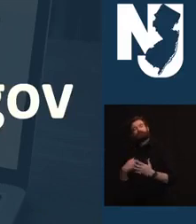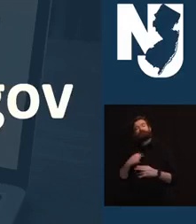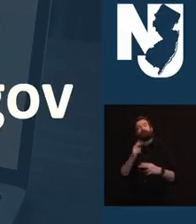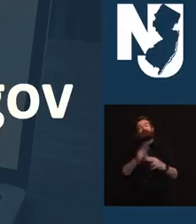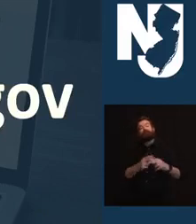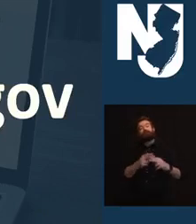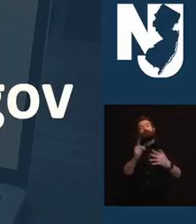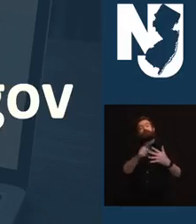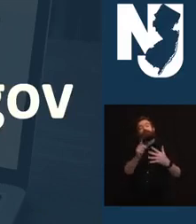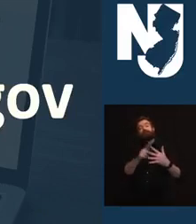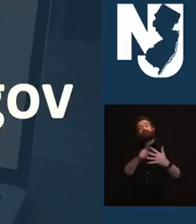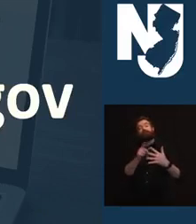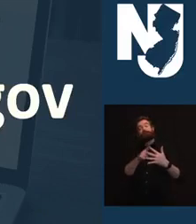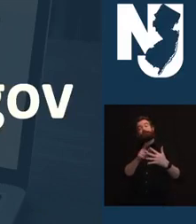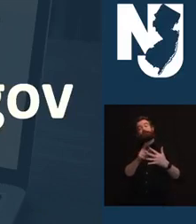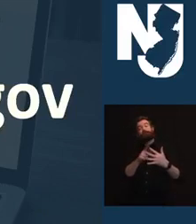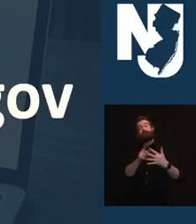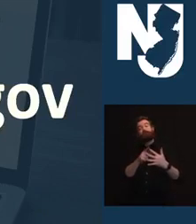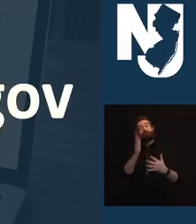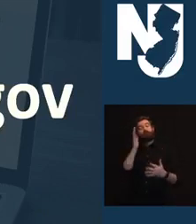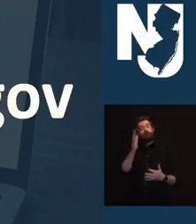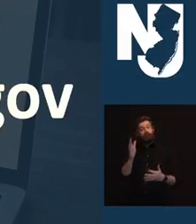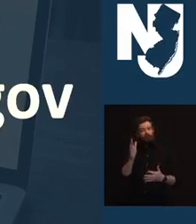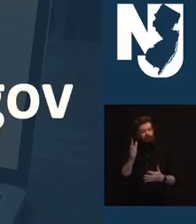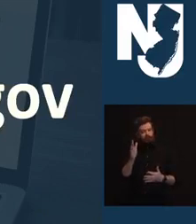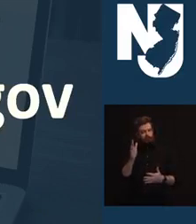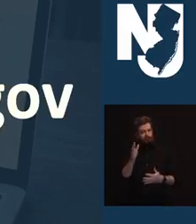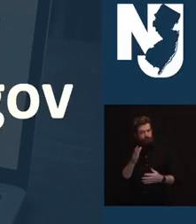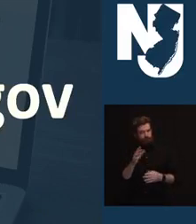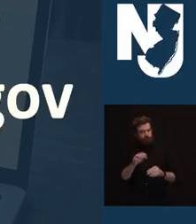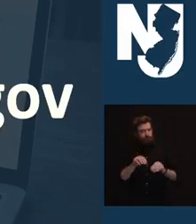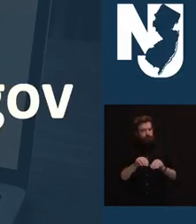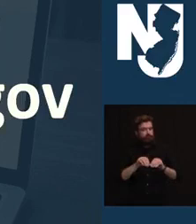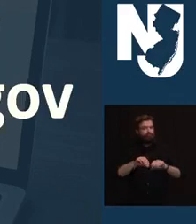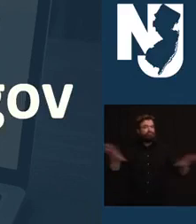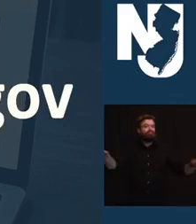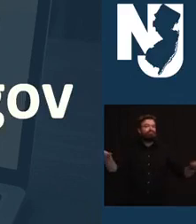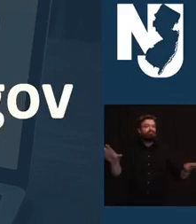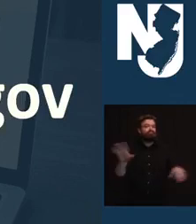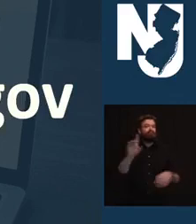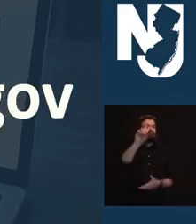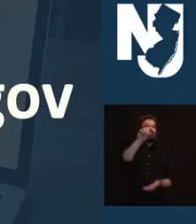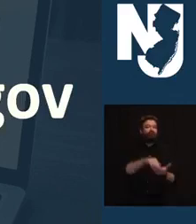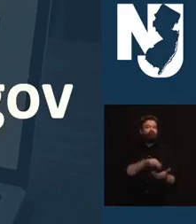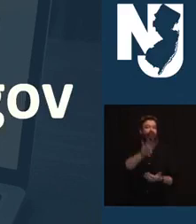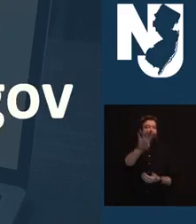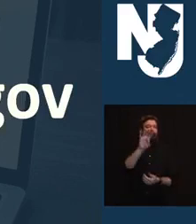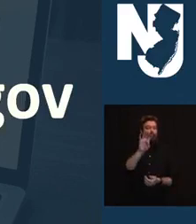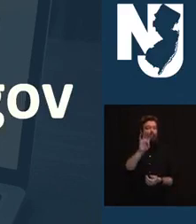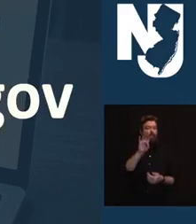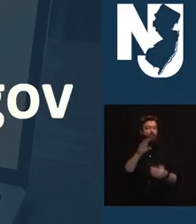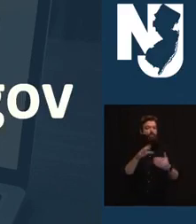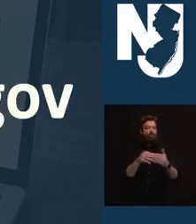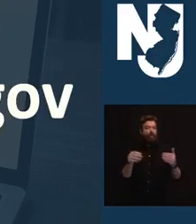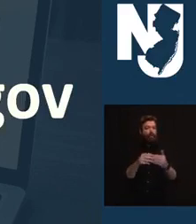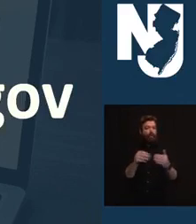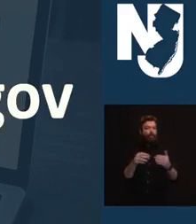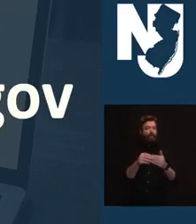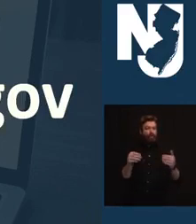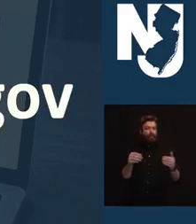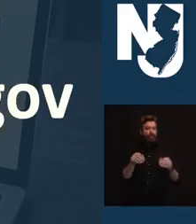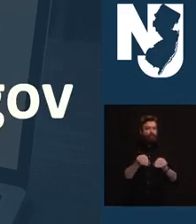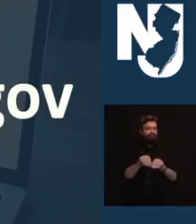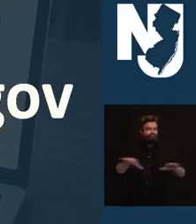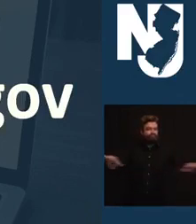additional $1,400 in direct relief to millions of American families, more child care assistance, food